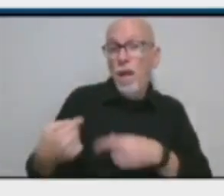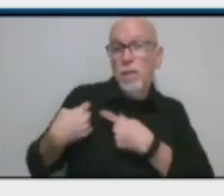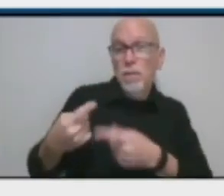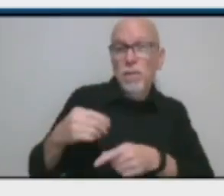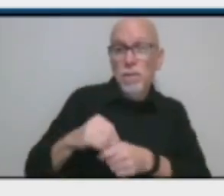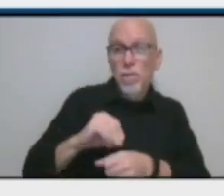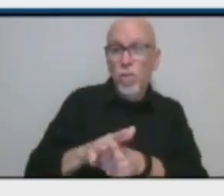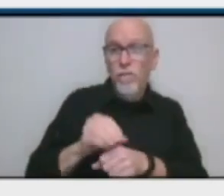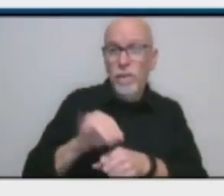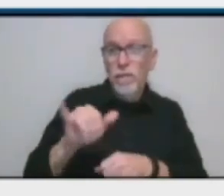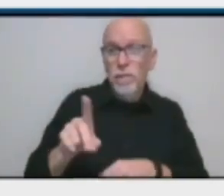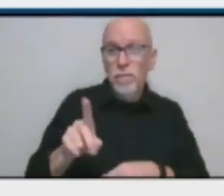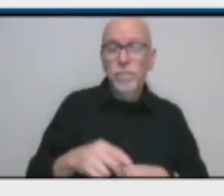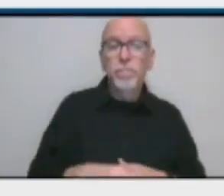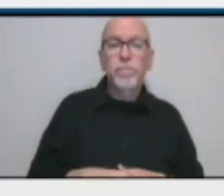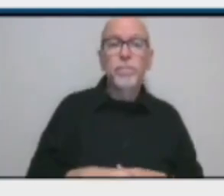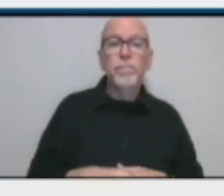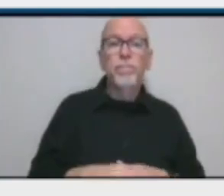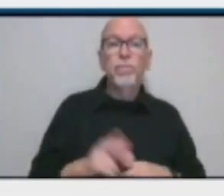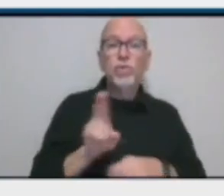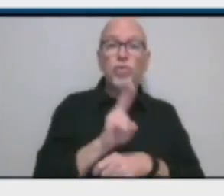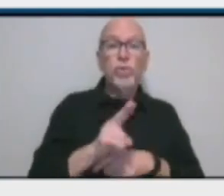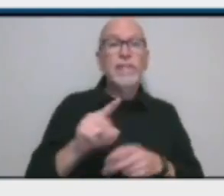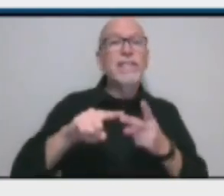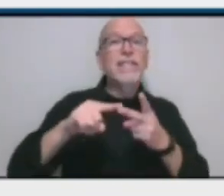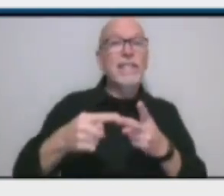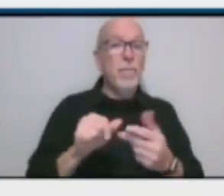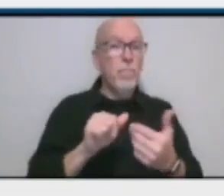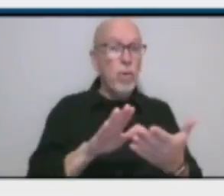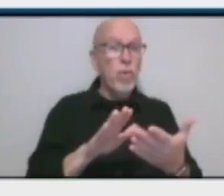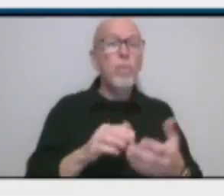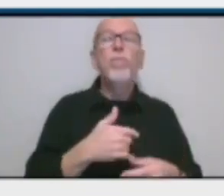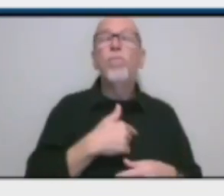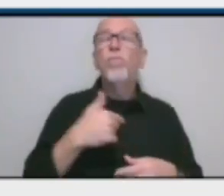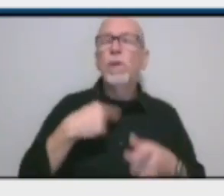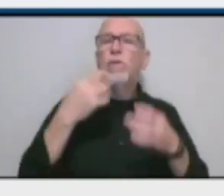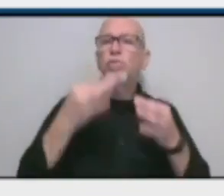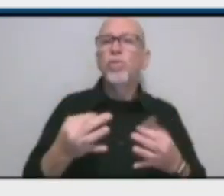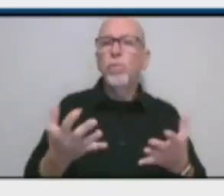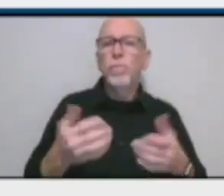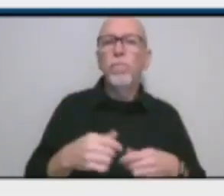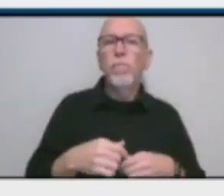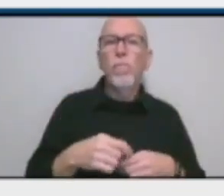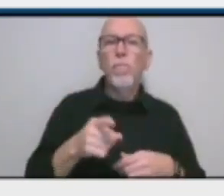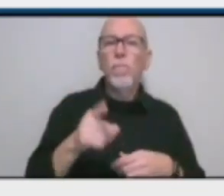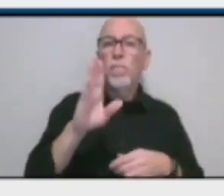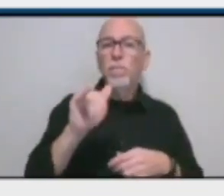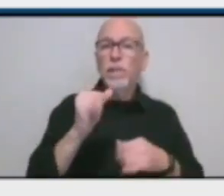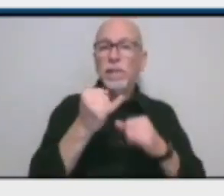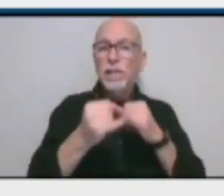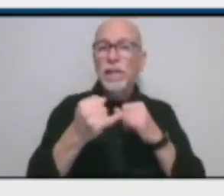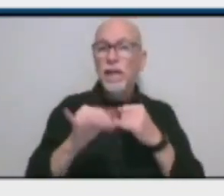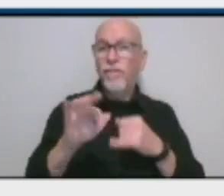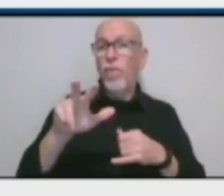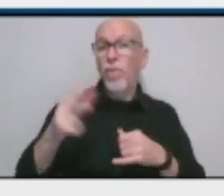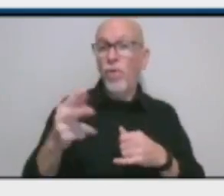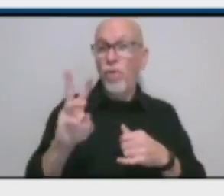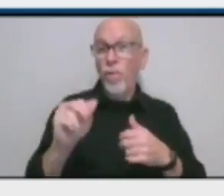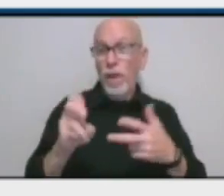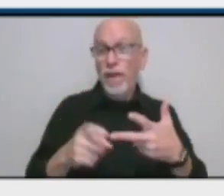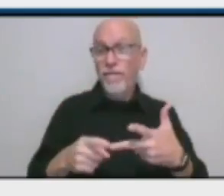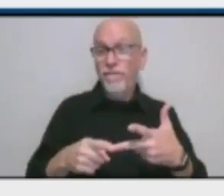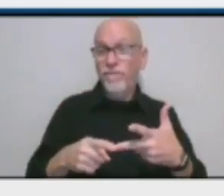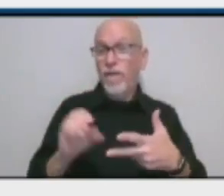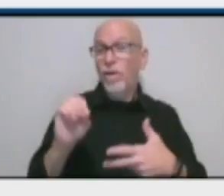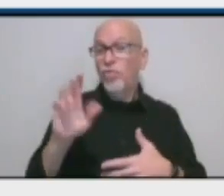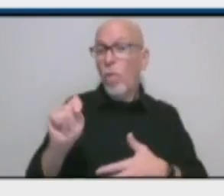Indiana. Using this second approach, we determined that by the end of Wave 3, in the first week of